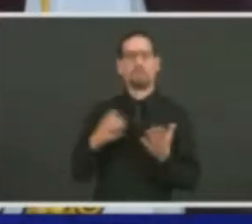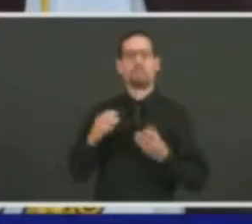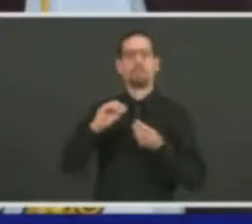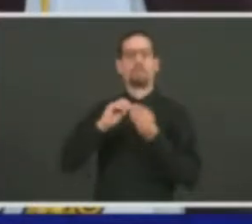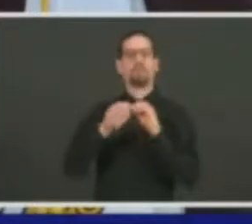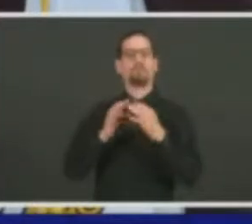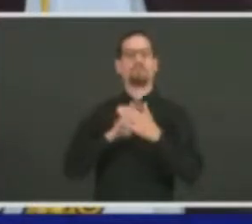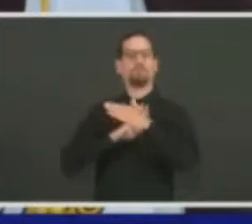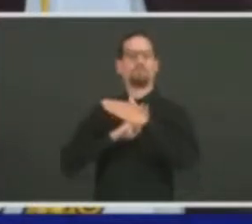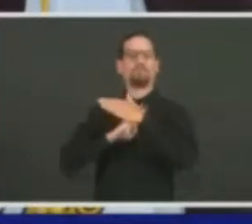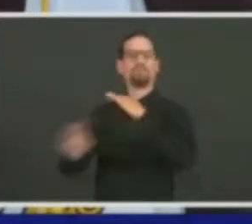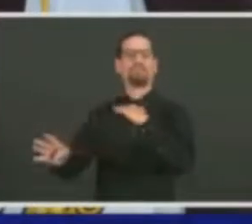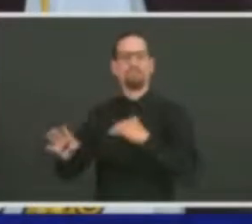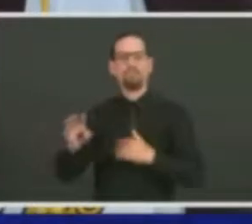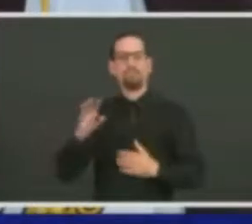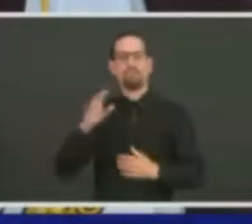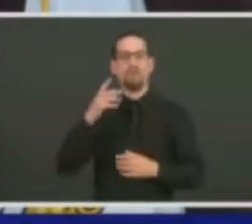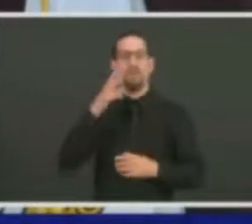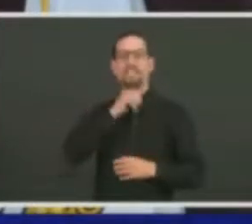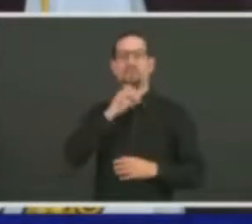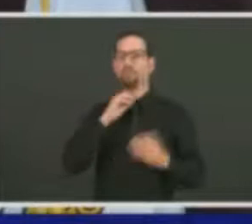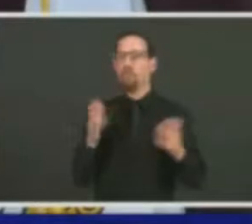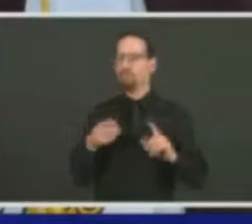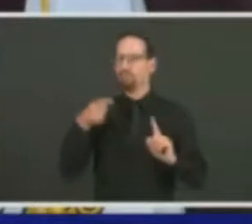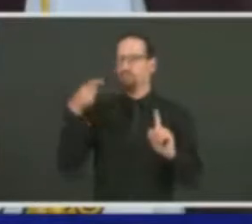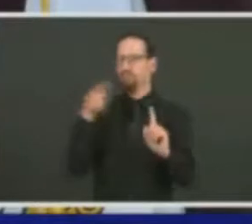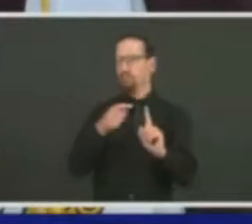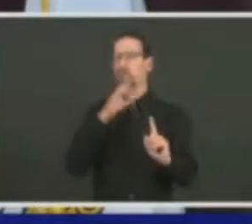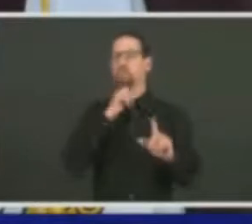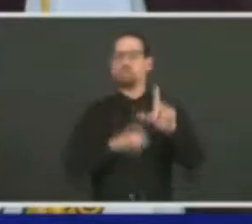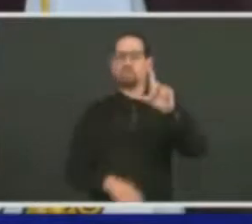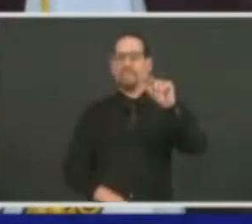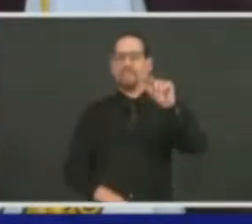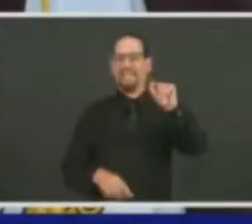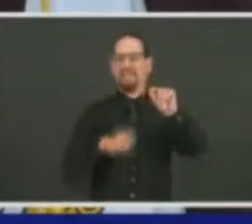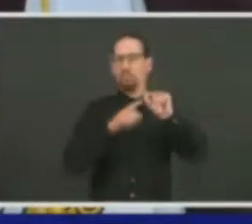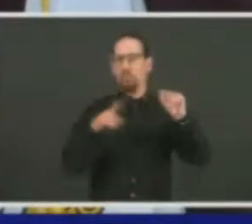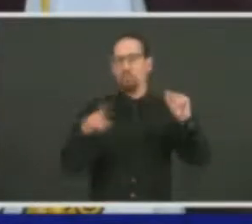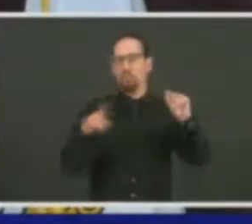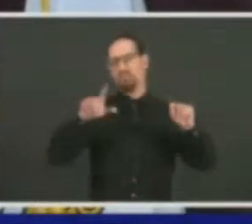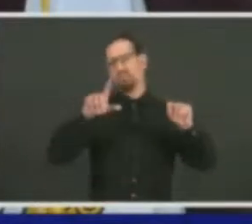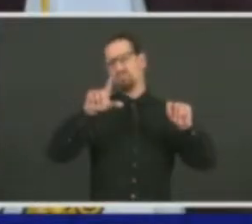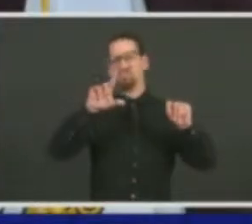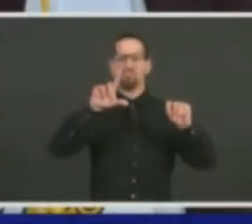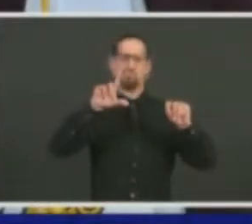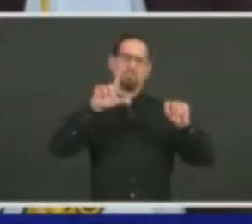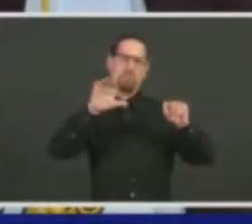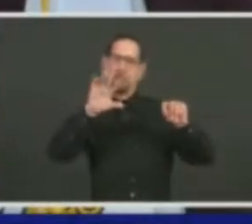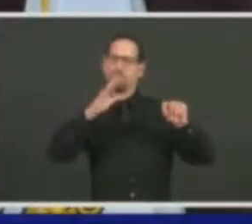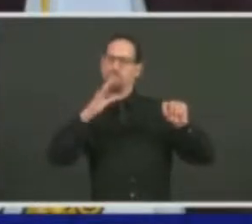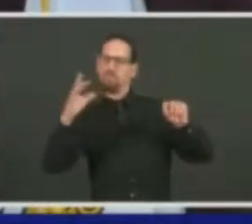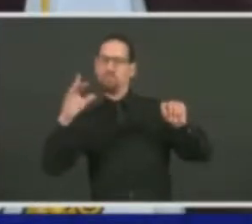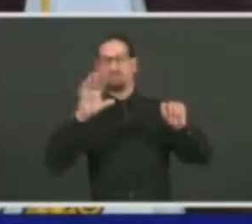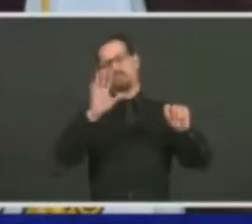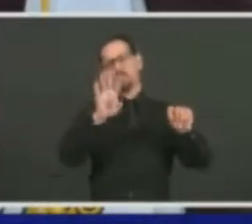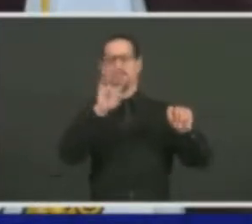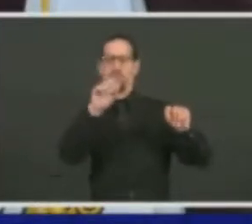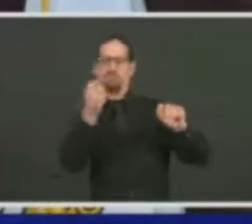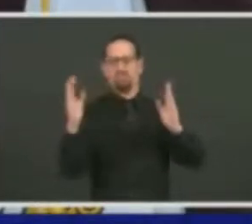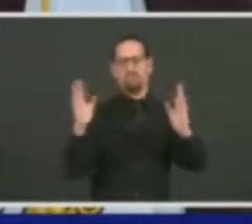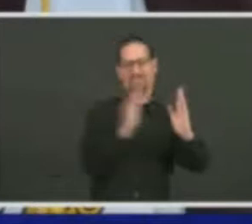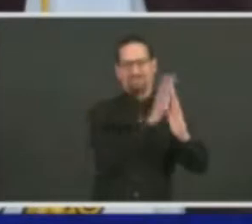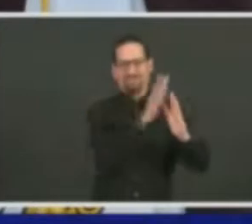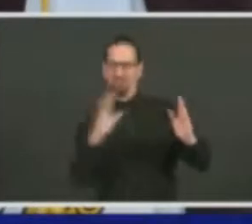are 20 to 39 years old. Those cases are significant in